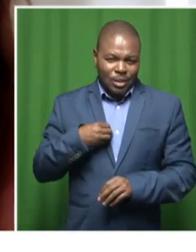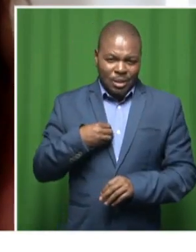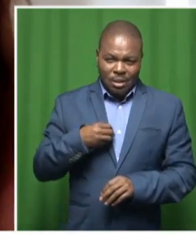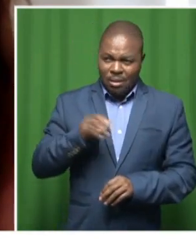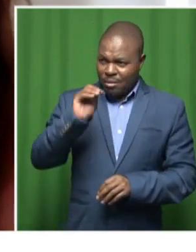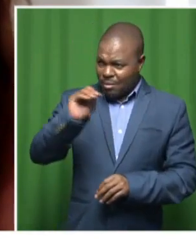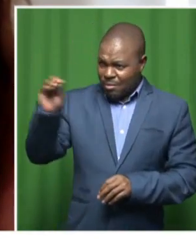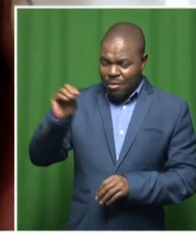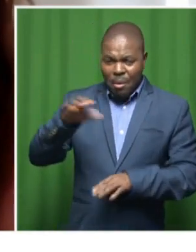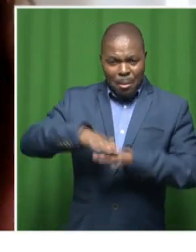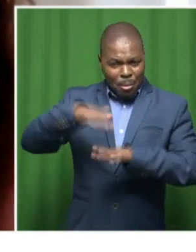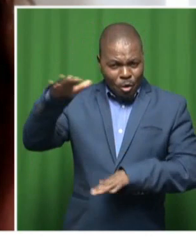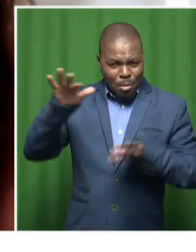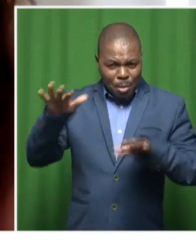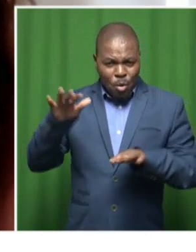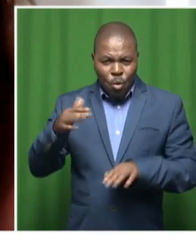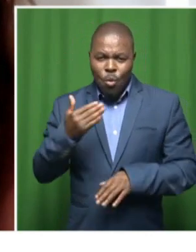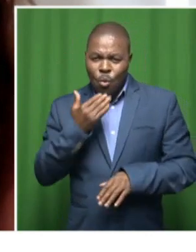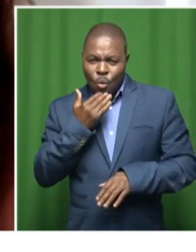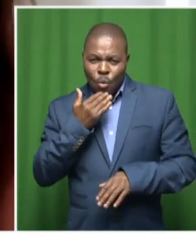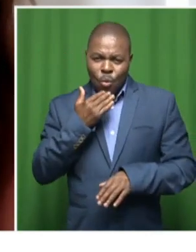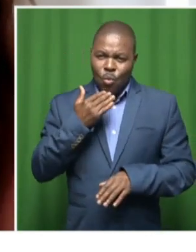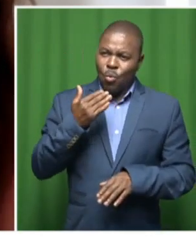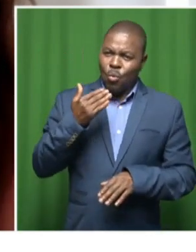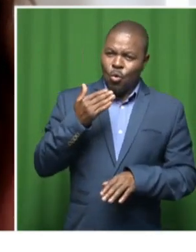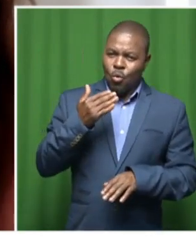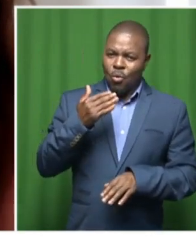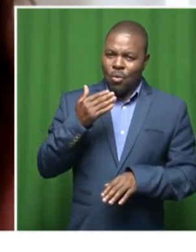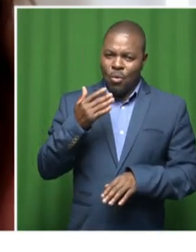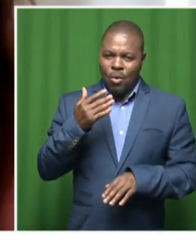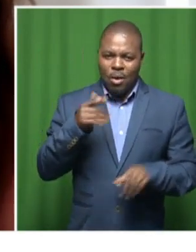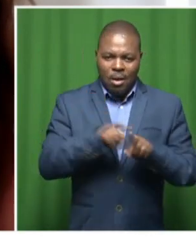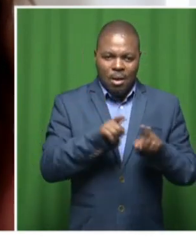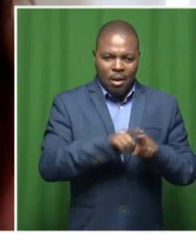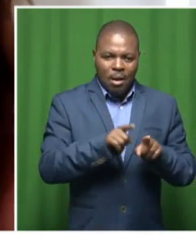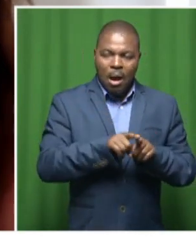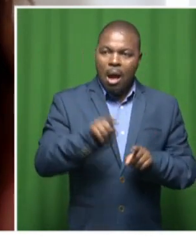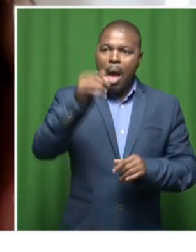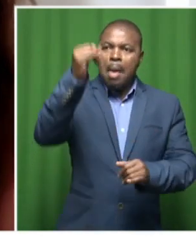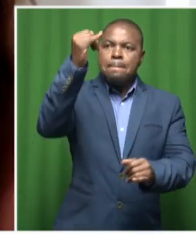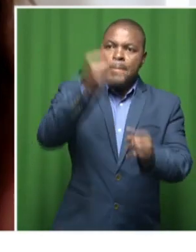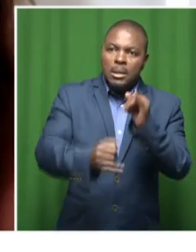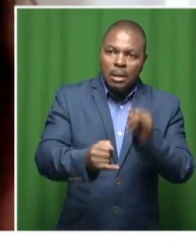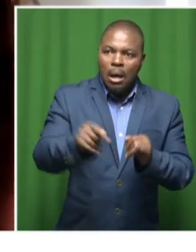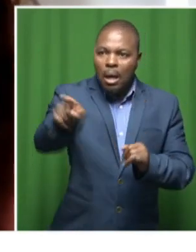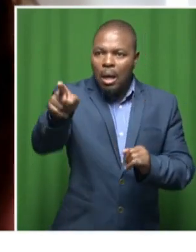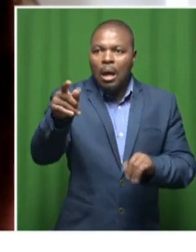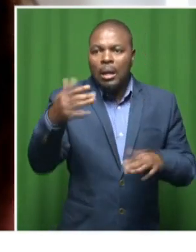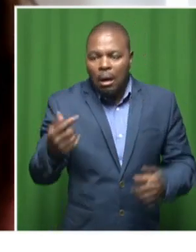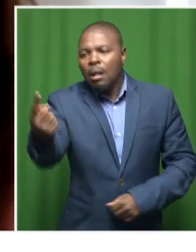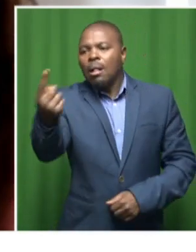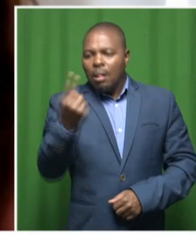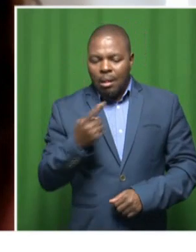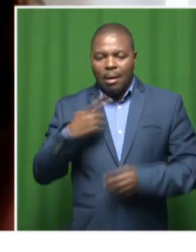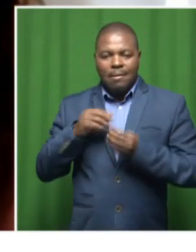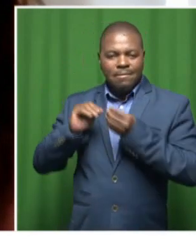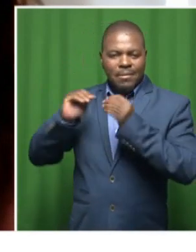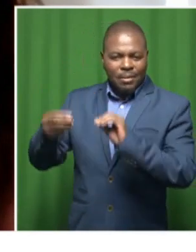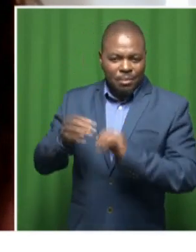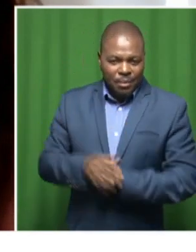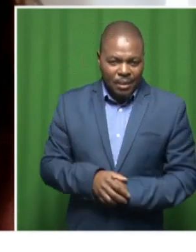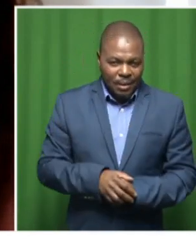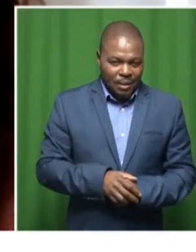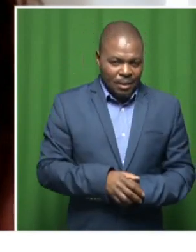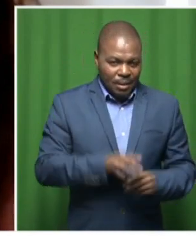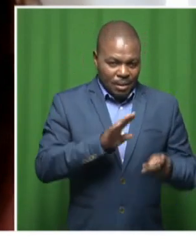also an increase in that too, where you are supposed to fix what another person couldn't? So that's to answer the second part of